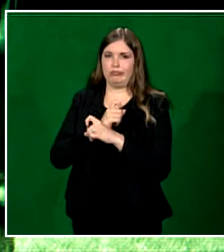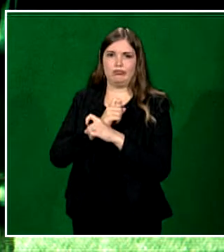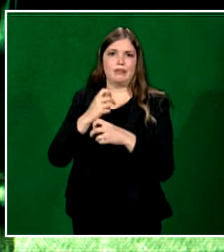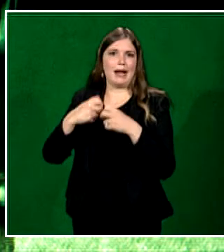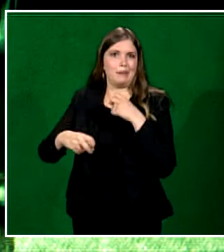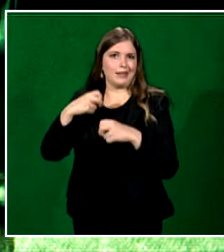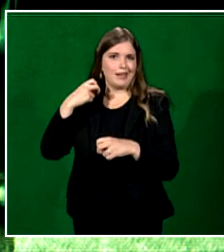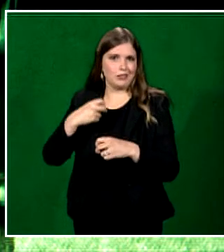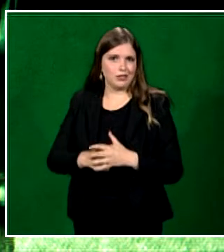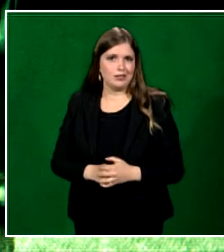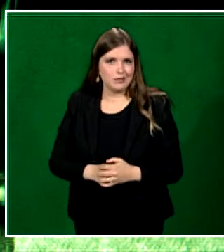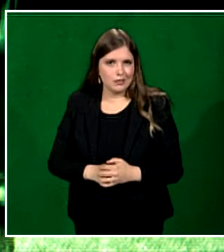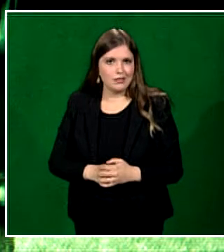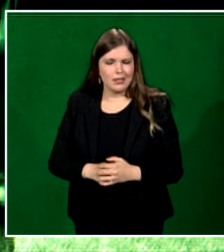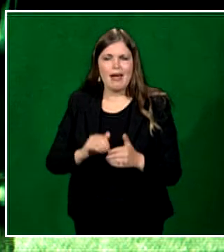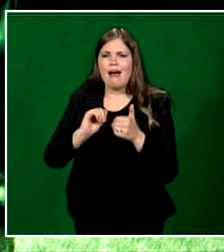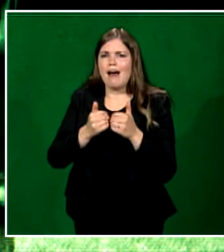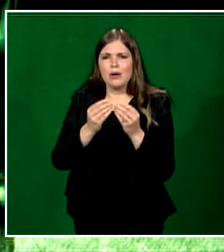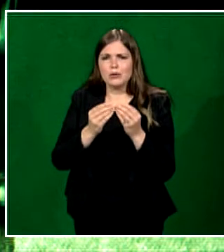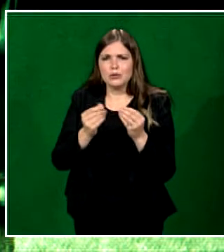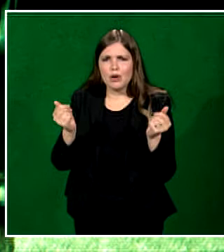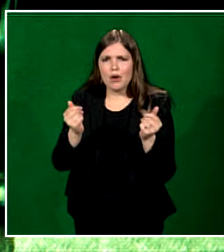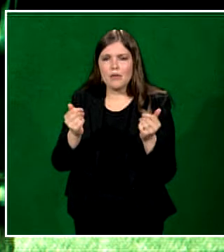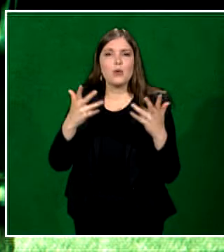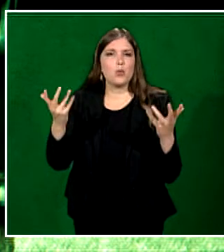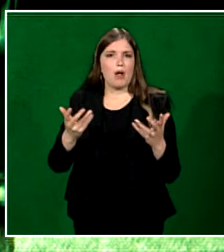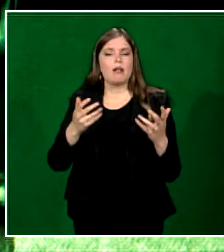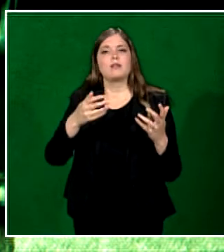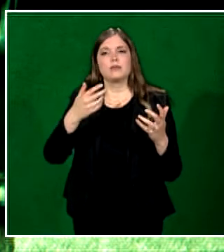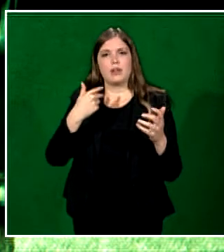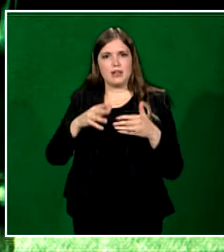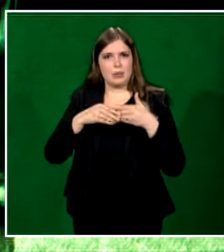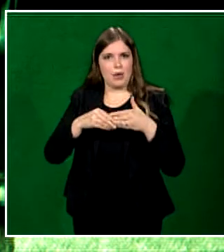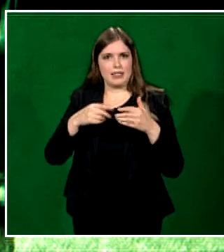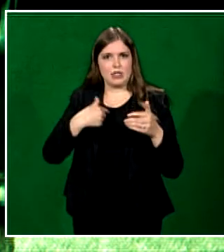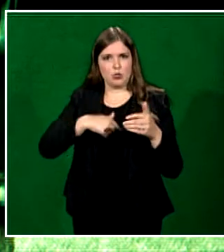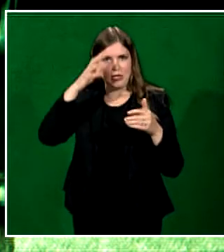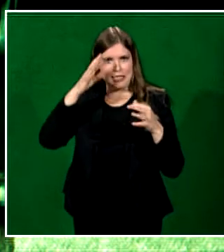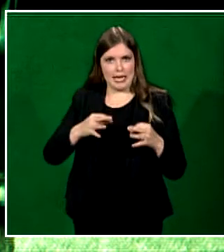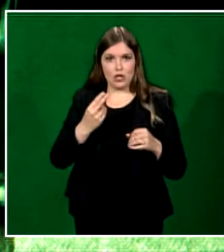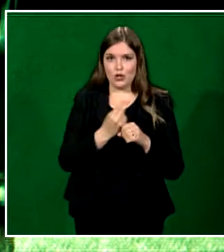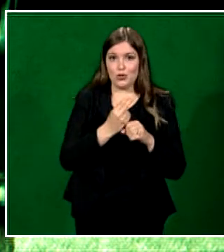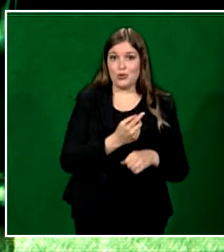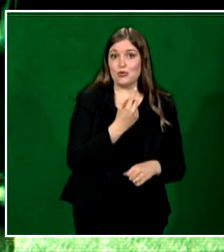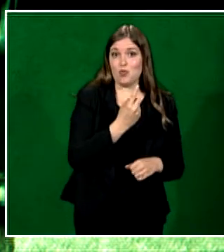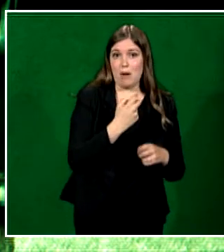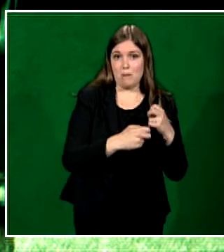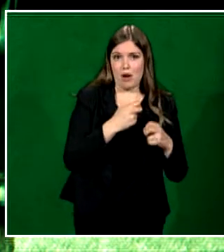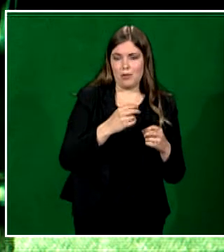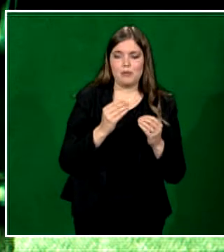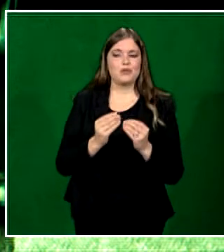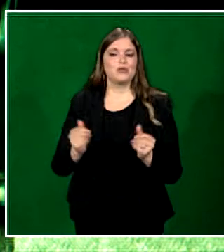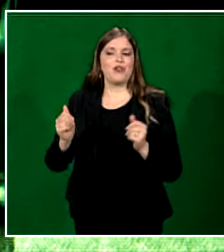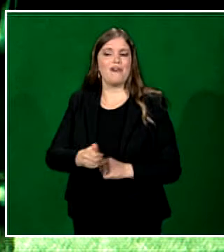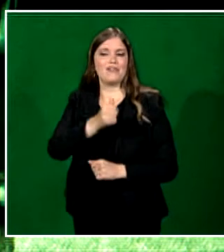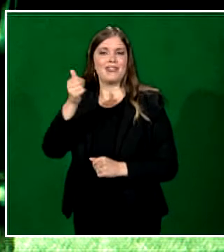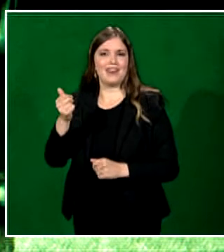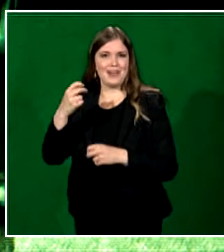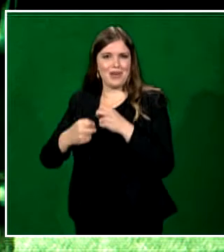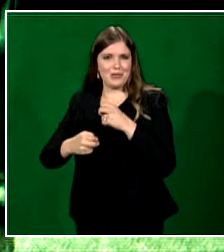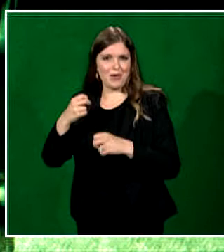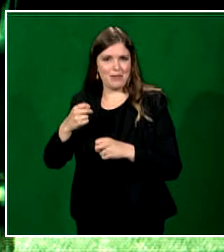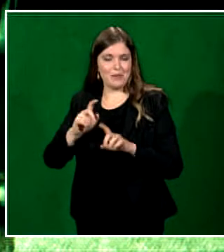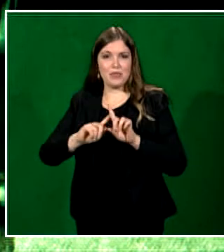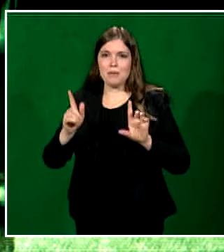slide. How do we solve this? As Hya Bioplastics, we decided to use one problem to solve another. Next slide. But before we get